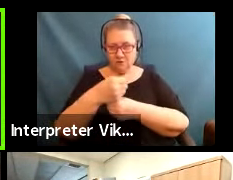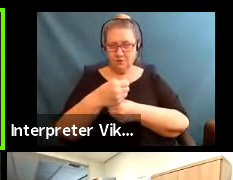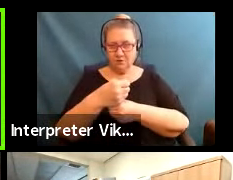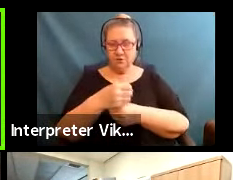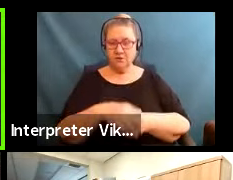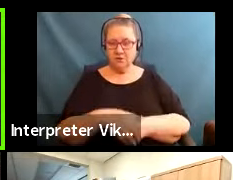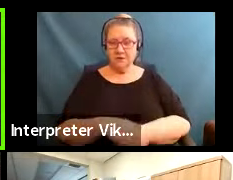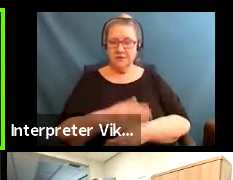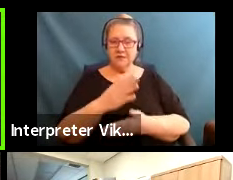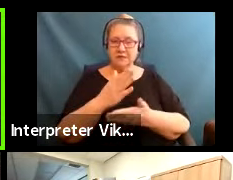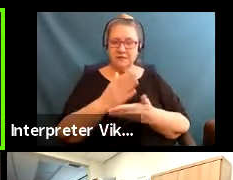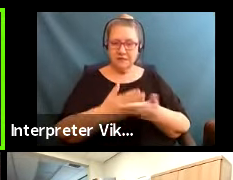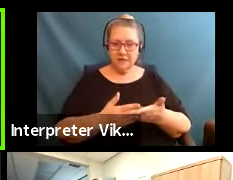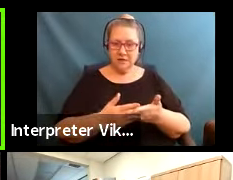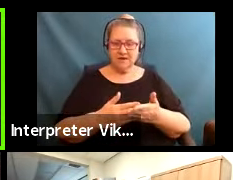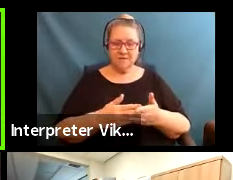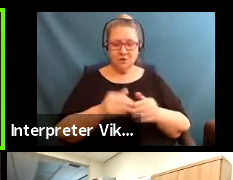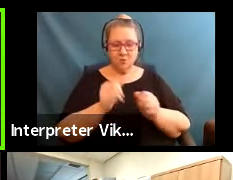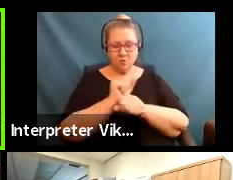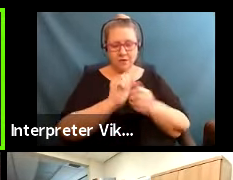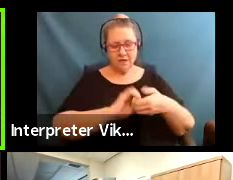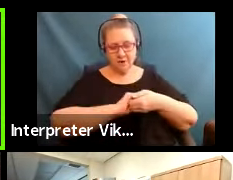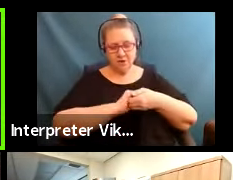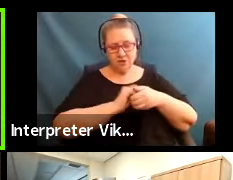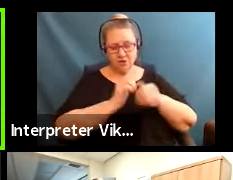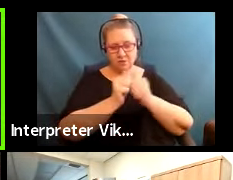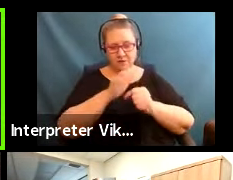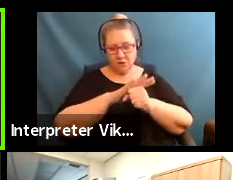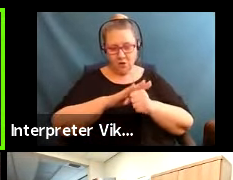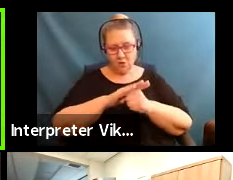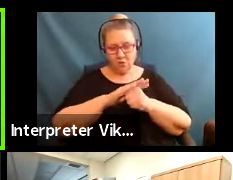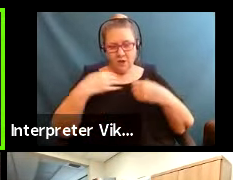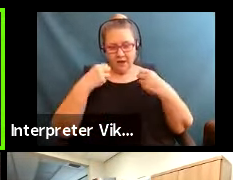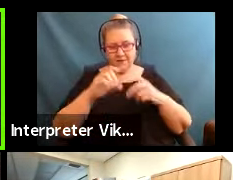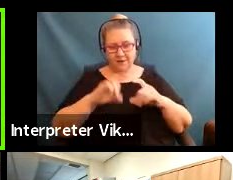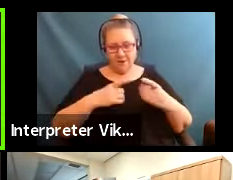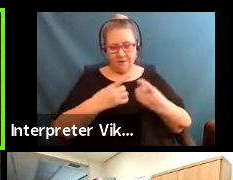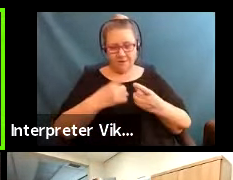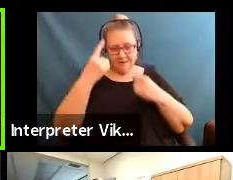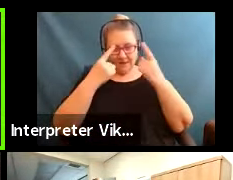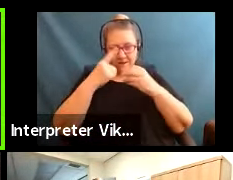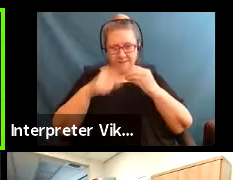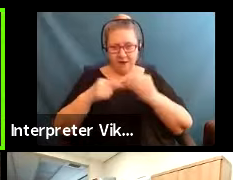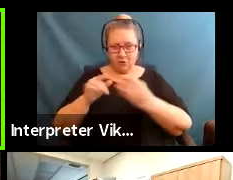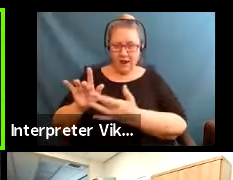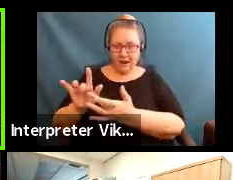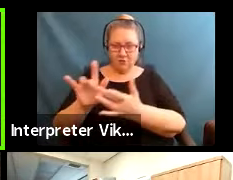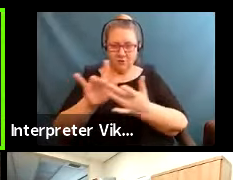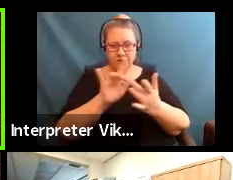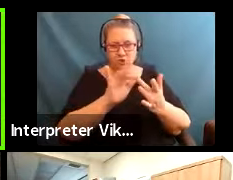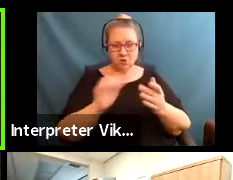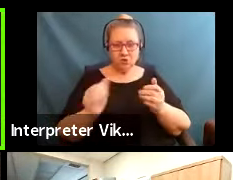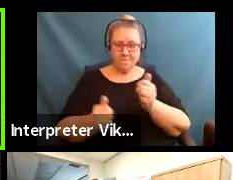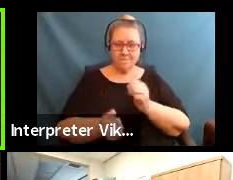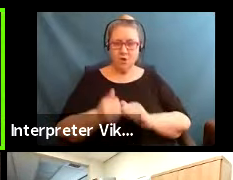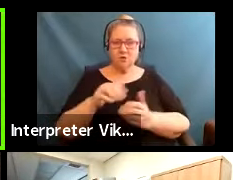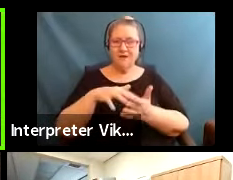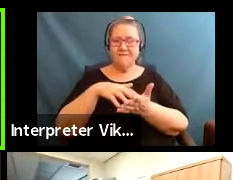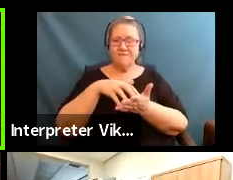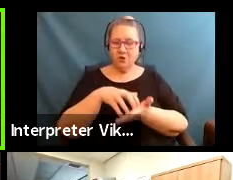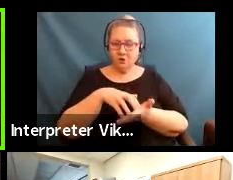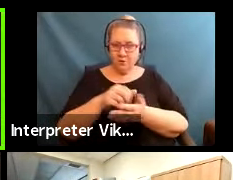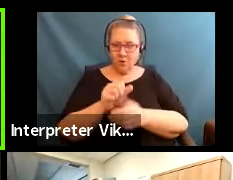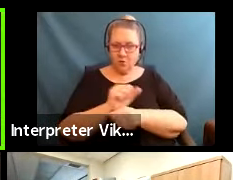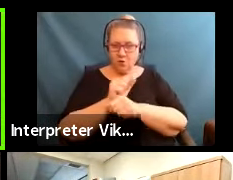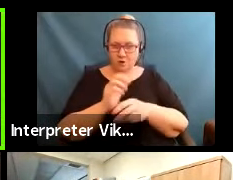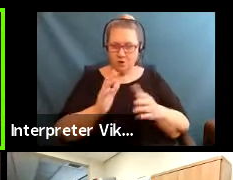close partnership with their local health departments over the last month or so, thinking about outreach to some of the most vulnerable workers